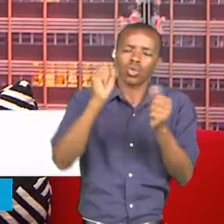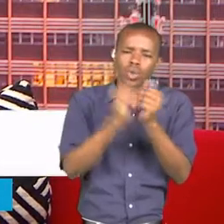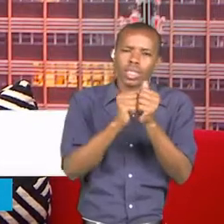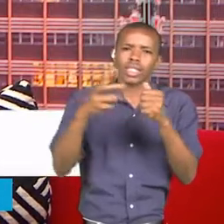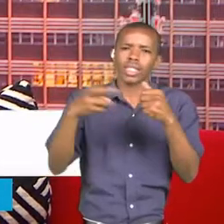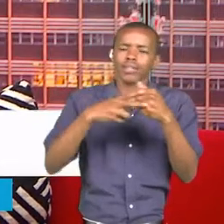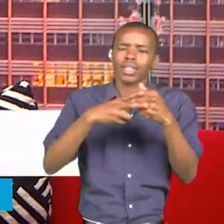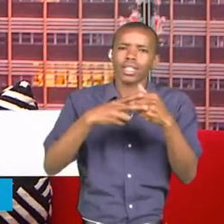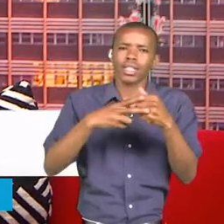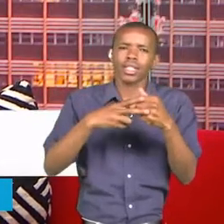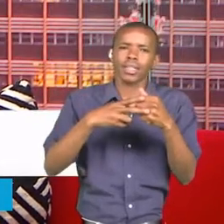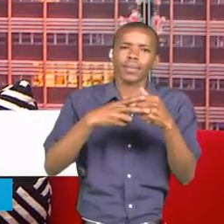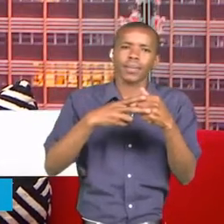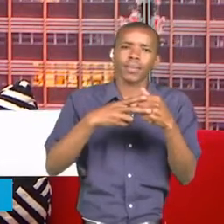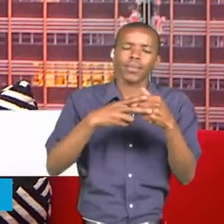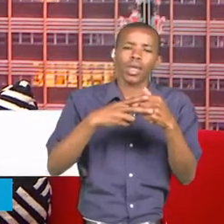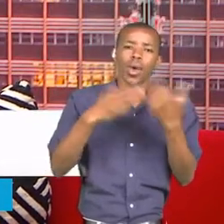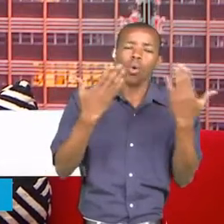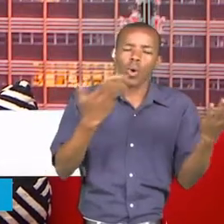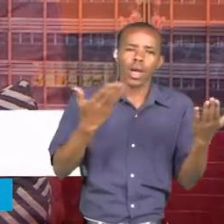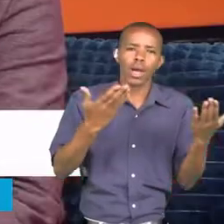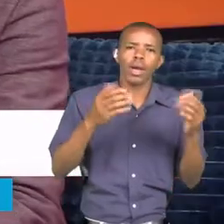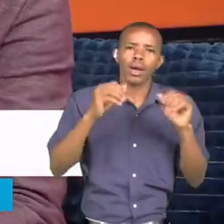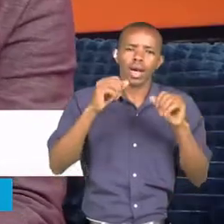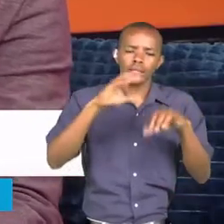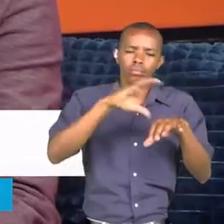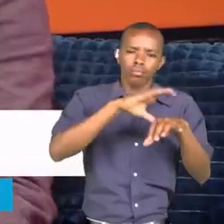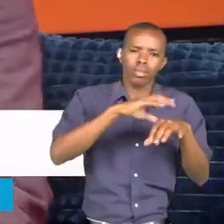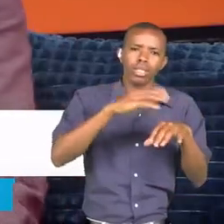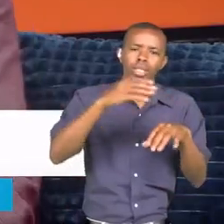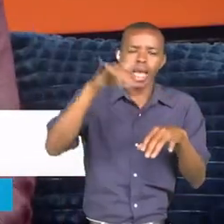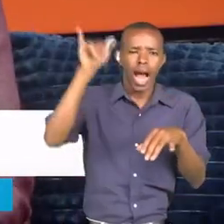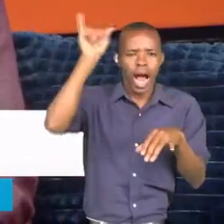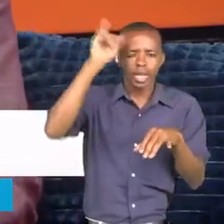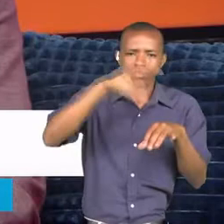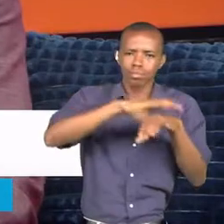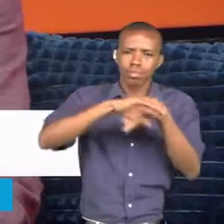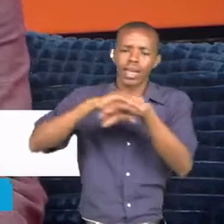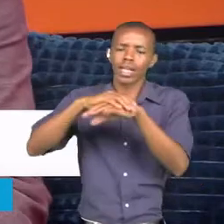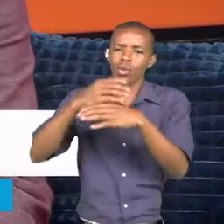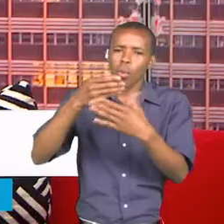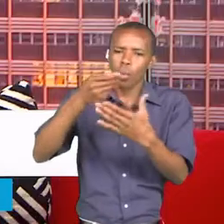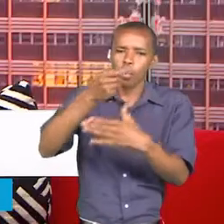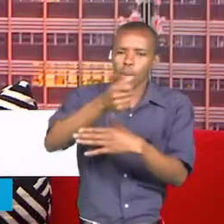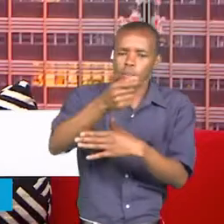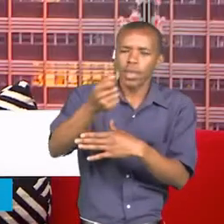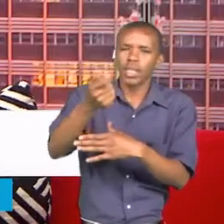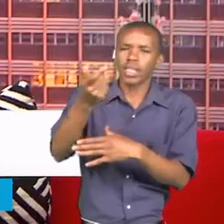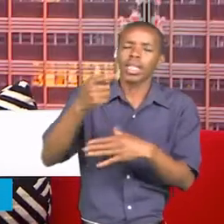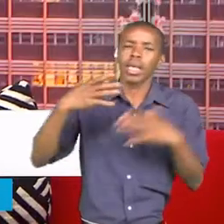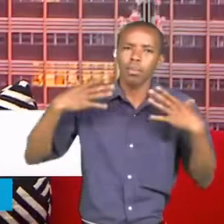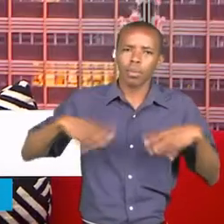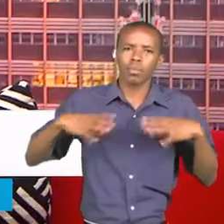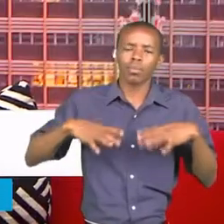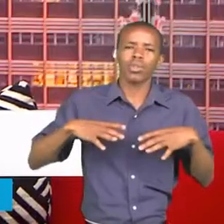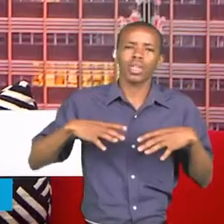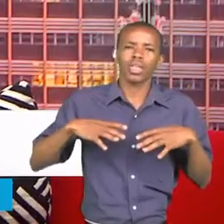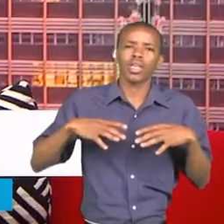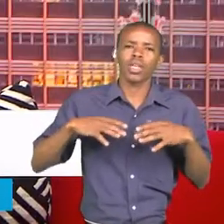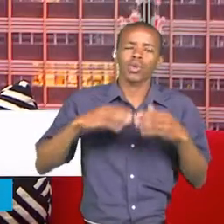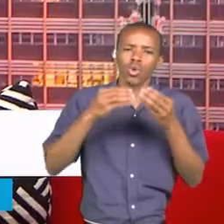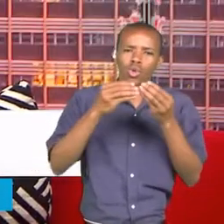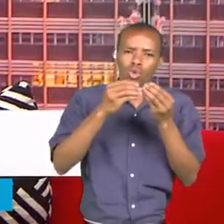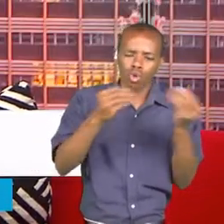being done now, where you'd take these animals and pay these guys so that they you mitigate against